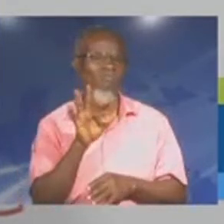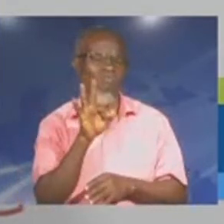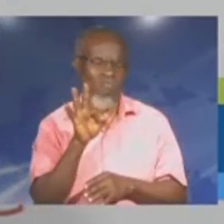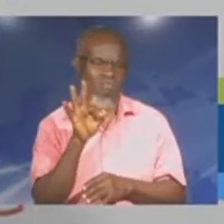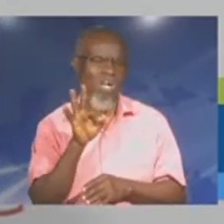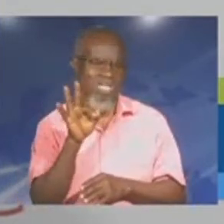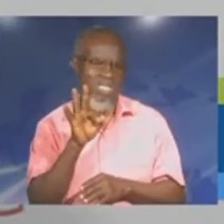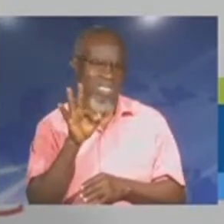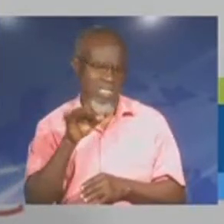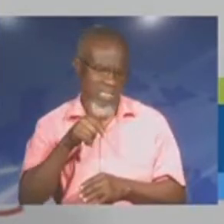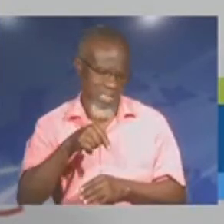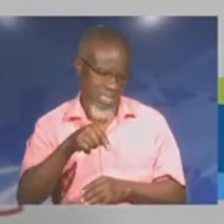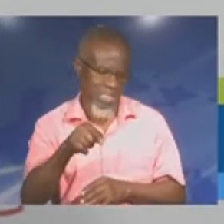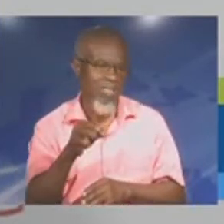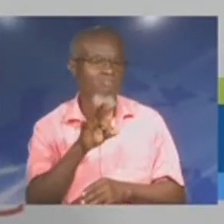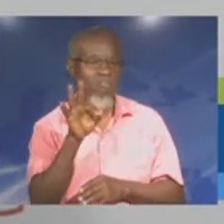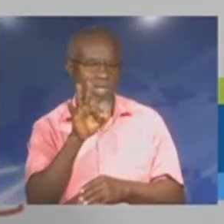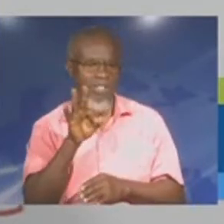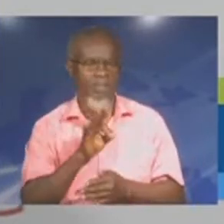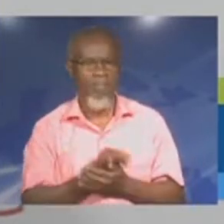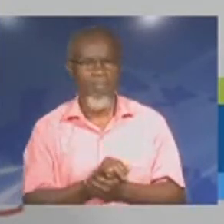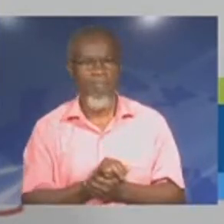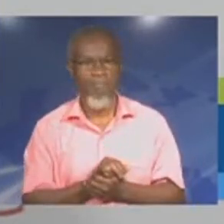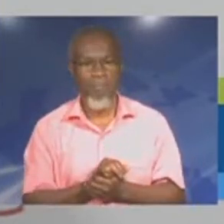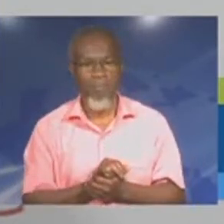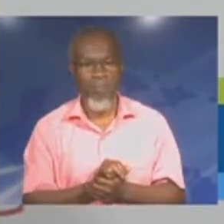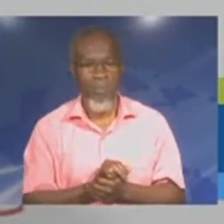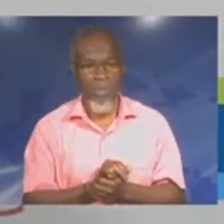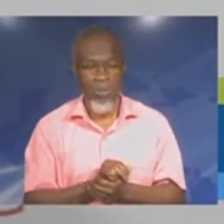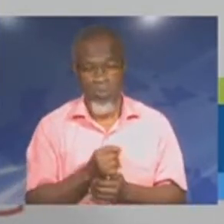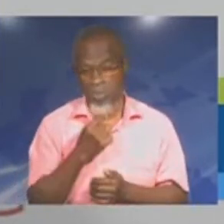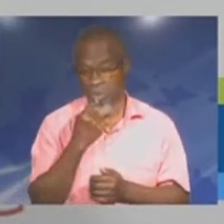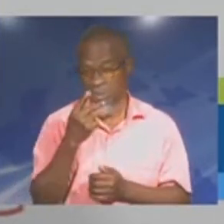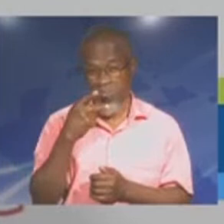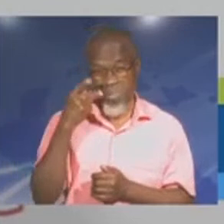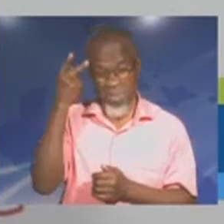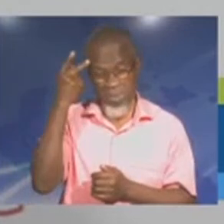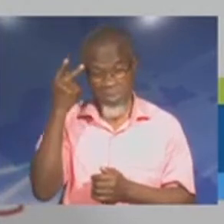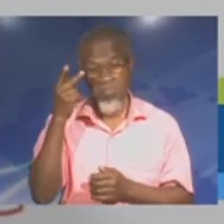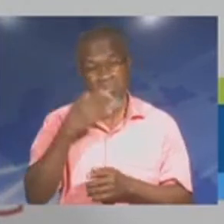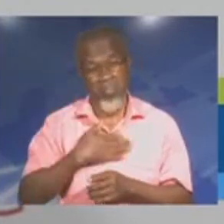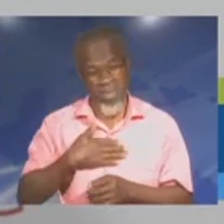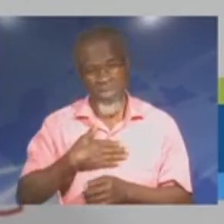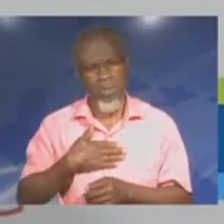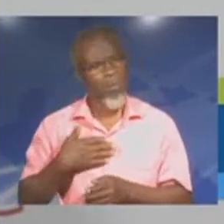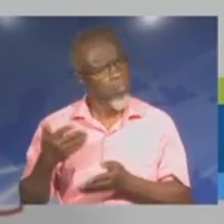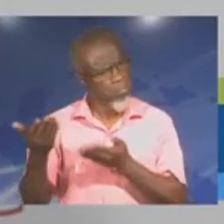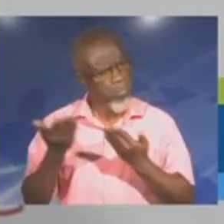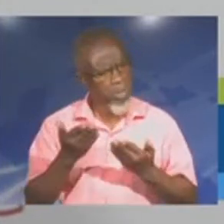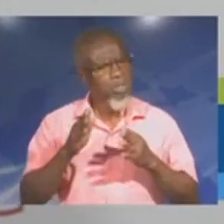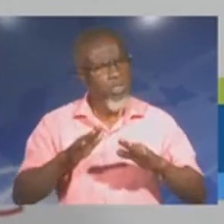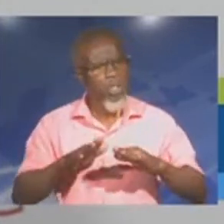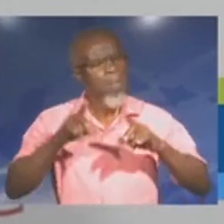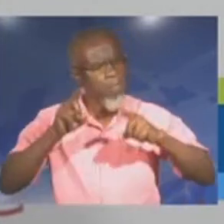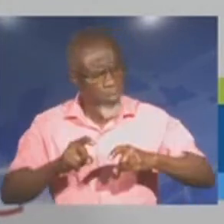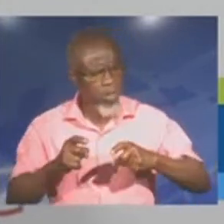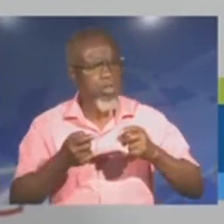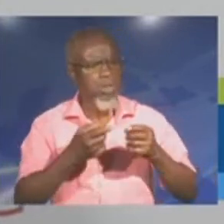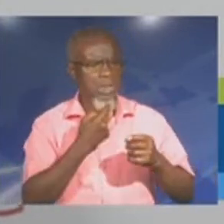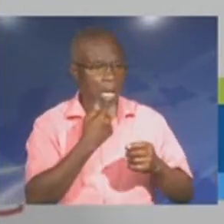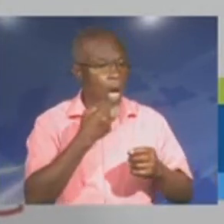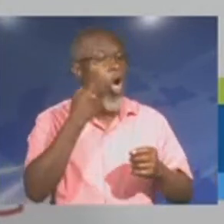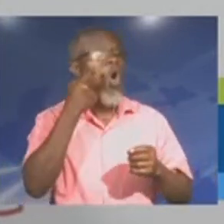Just to let parents know, you need to come in with your kids, the usual parental consent, and the boosters will